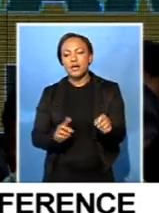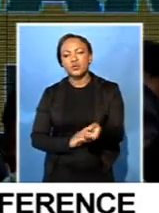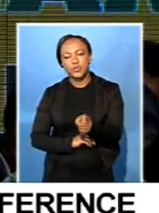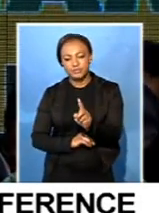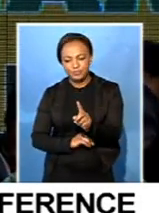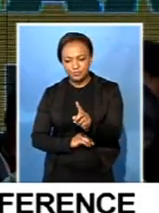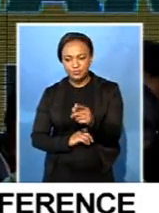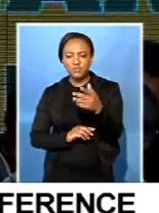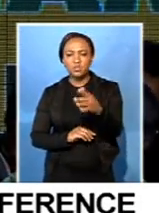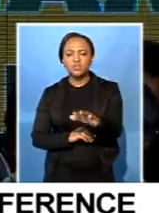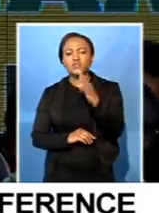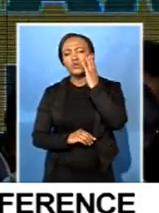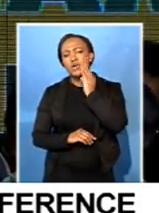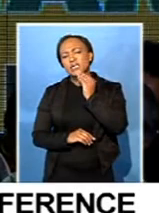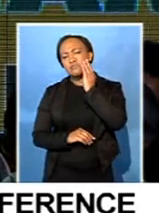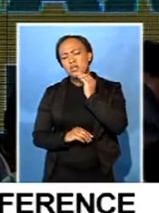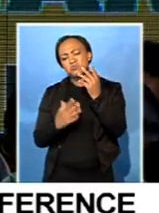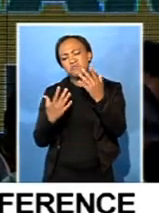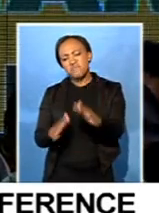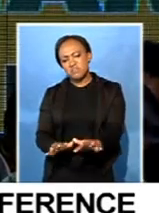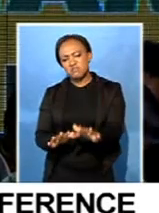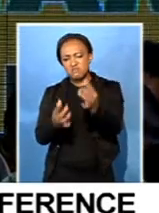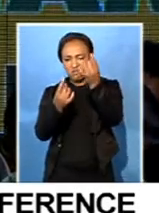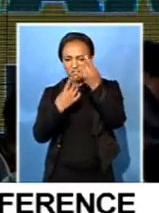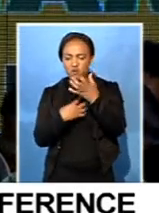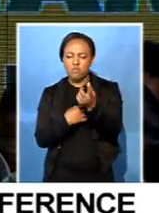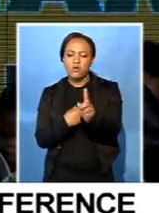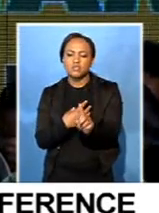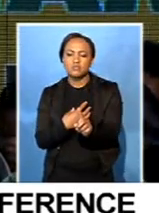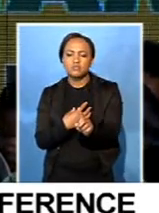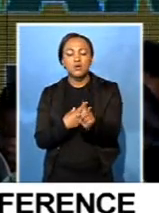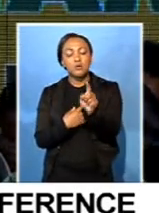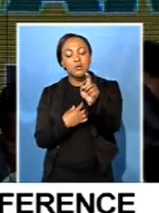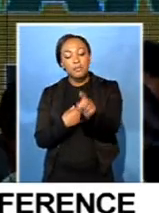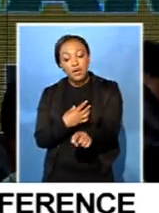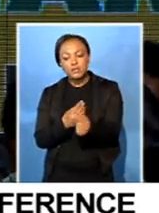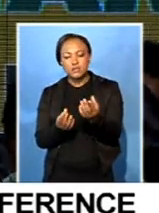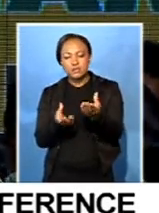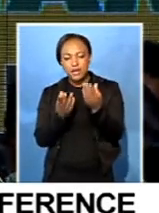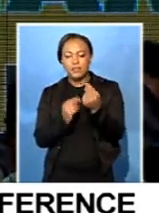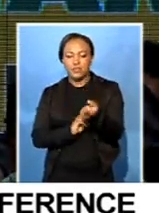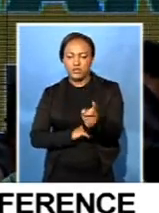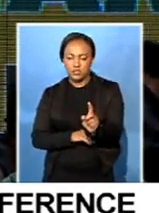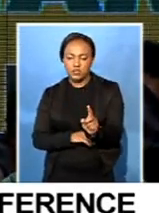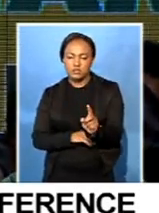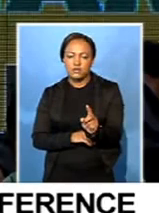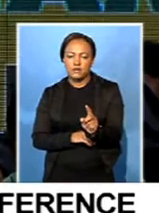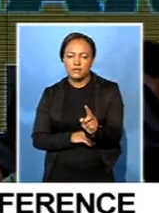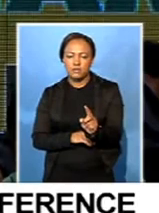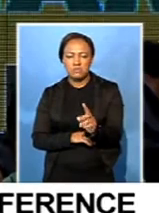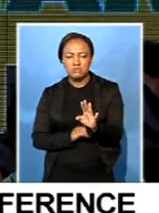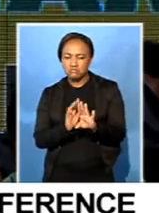as experience indicates, we have to get them to the